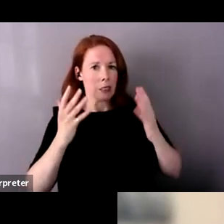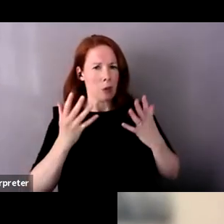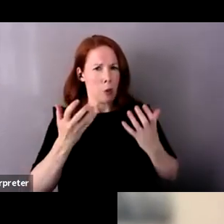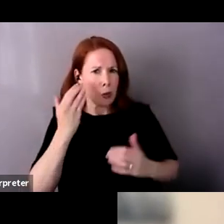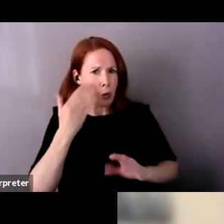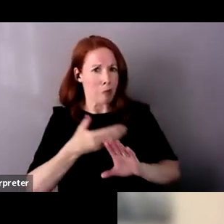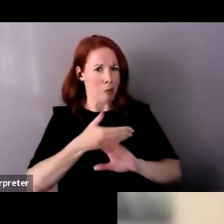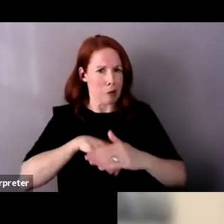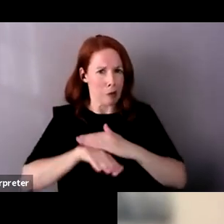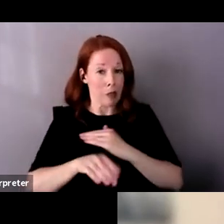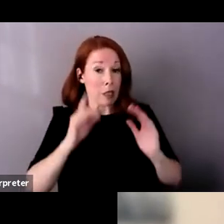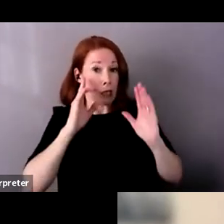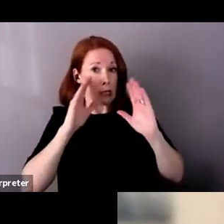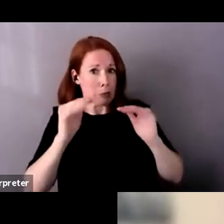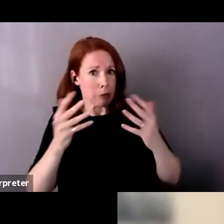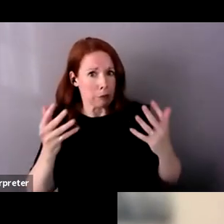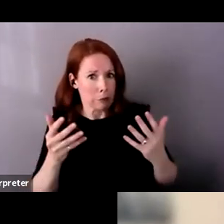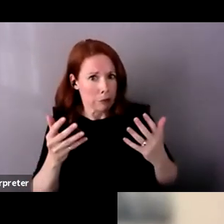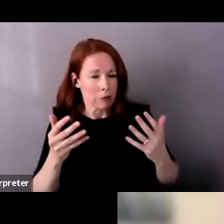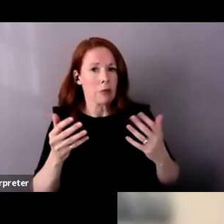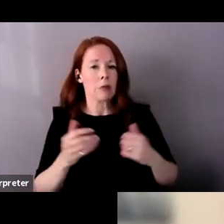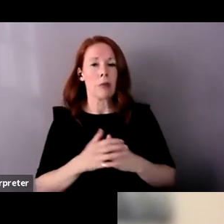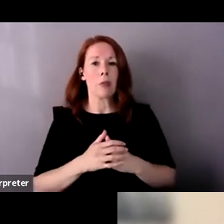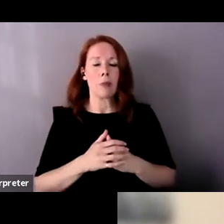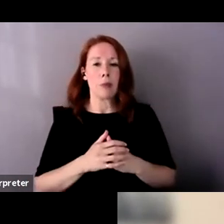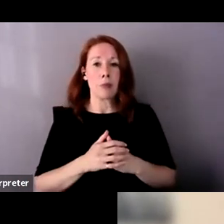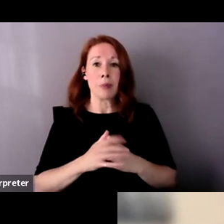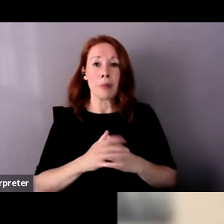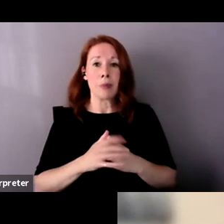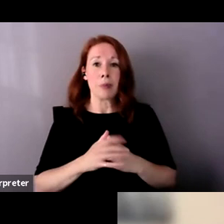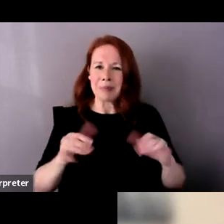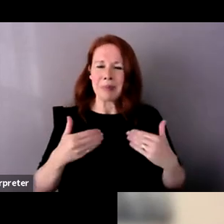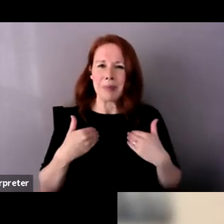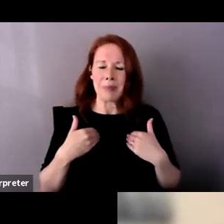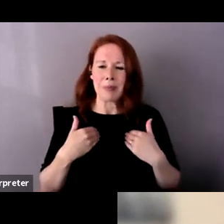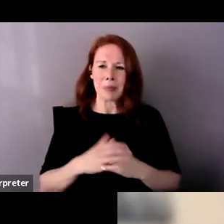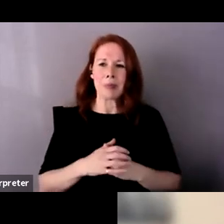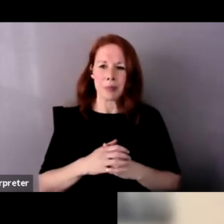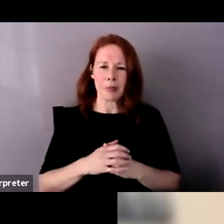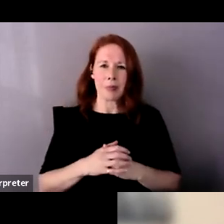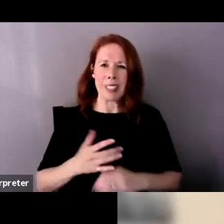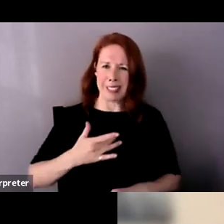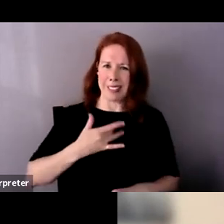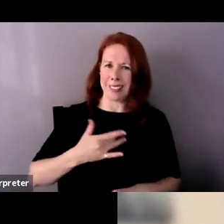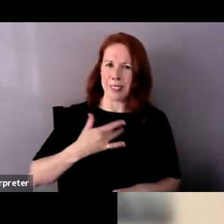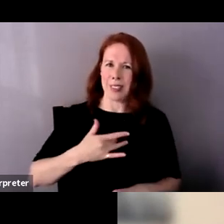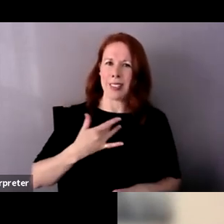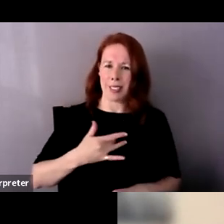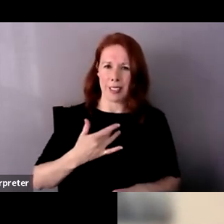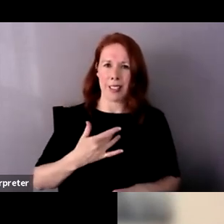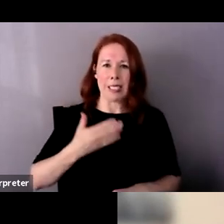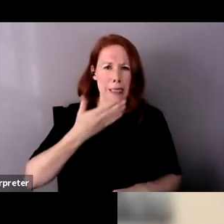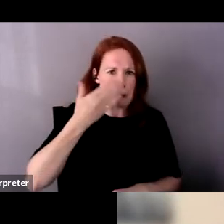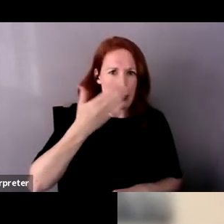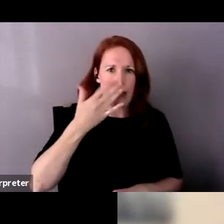know what to expect when they arrive, but then two, just thinking about that sensory piece of